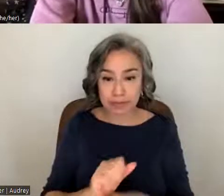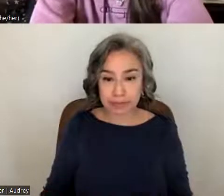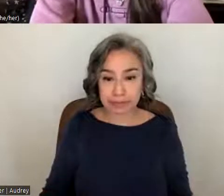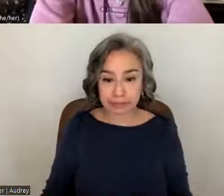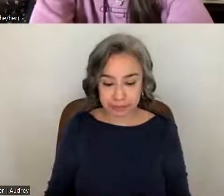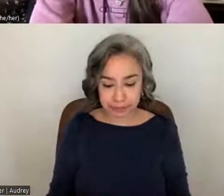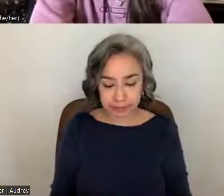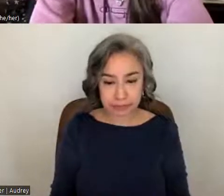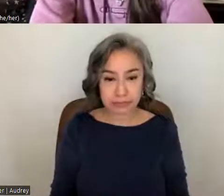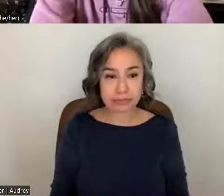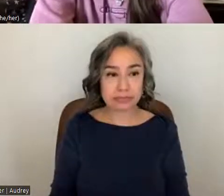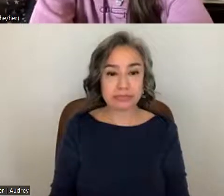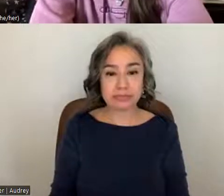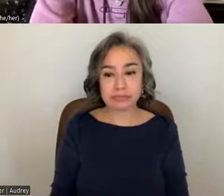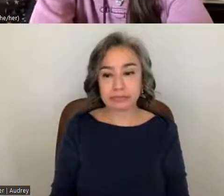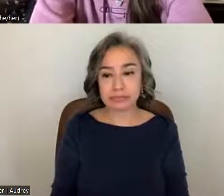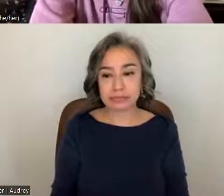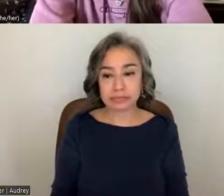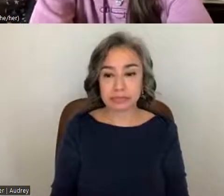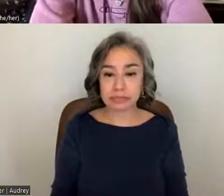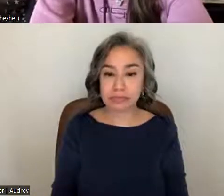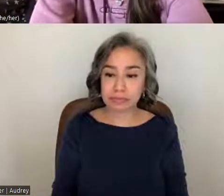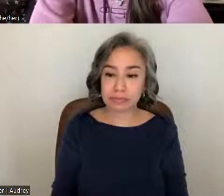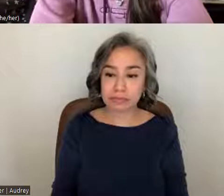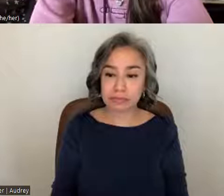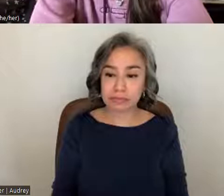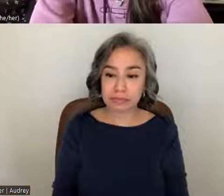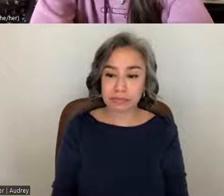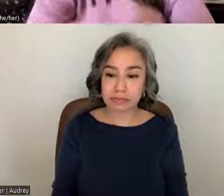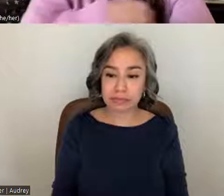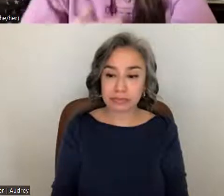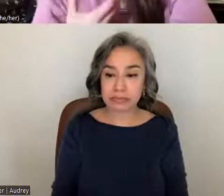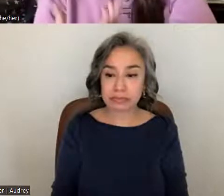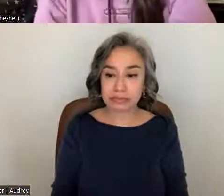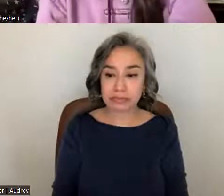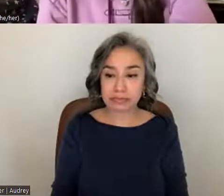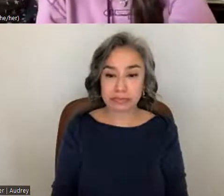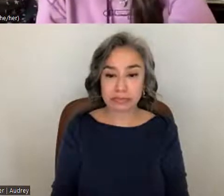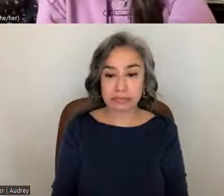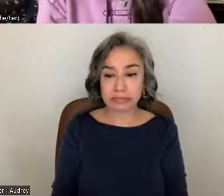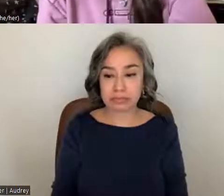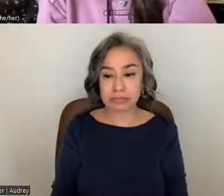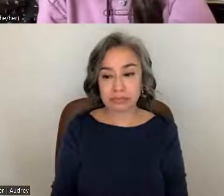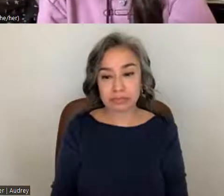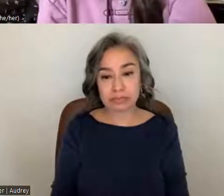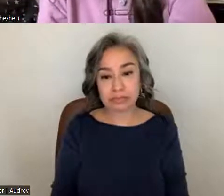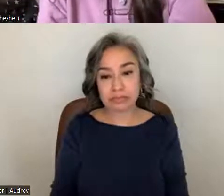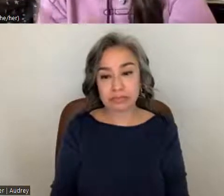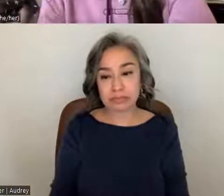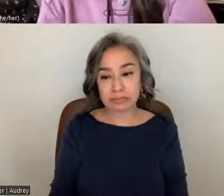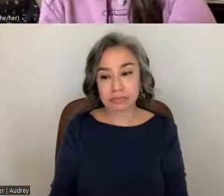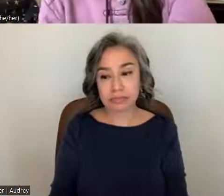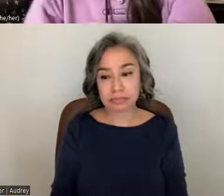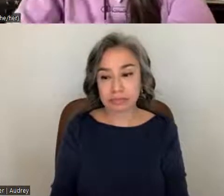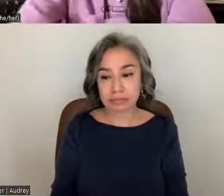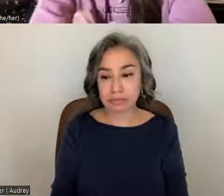were really, I think, spoke to my own experiences. And, you know, Pete